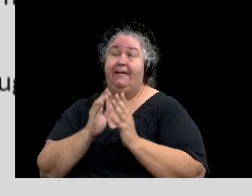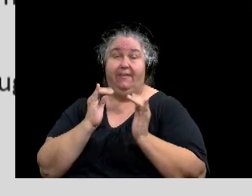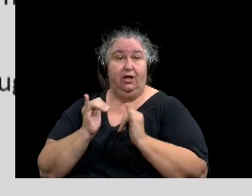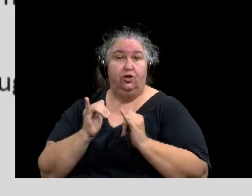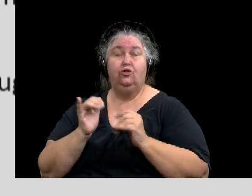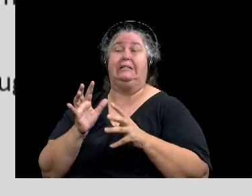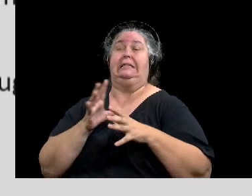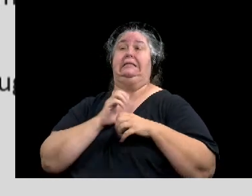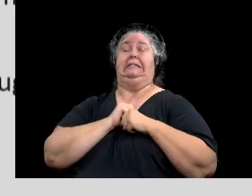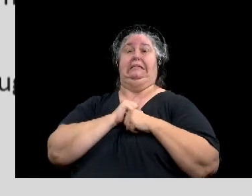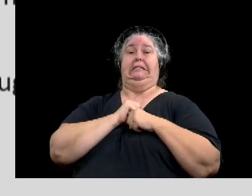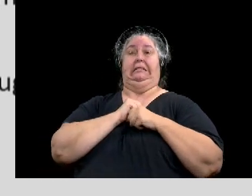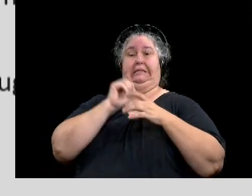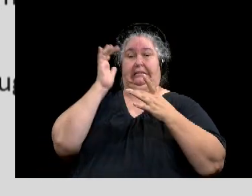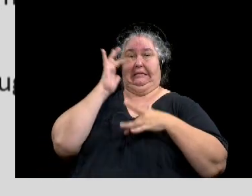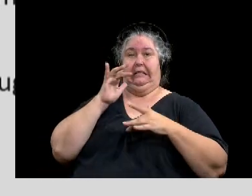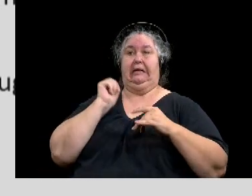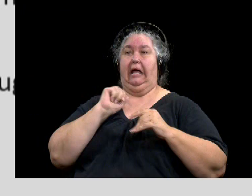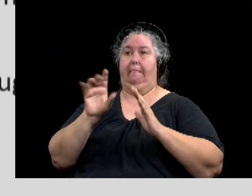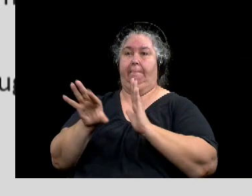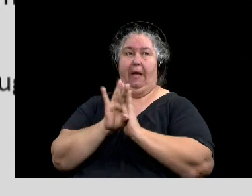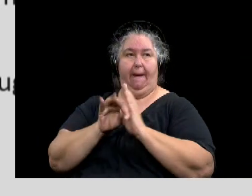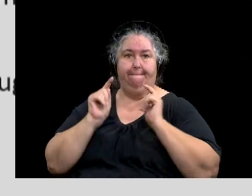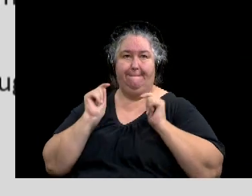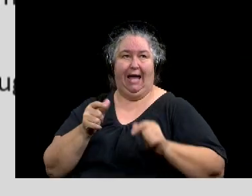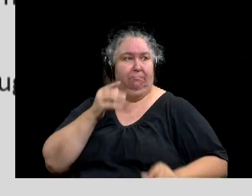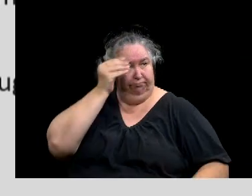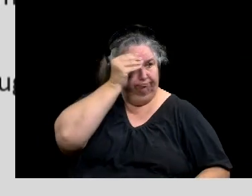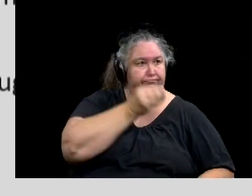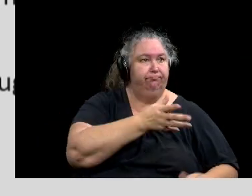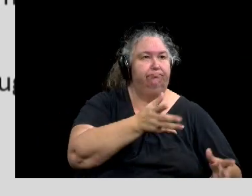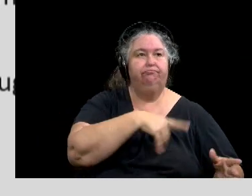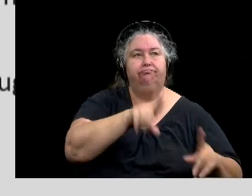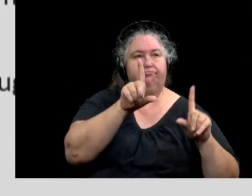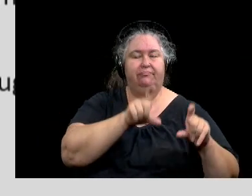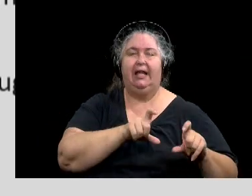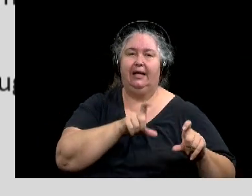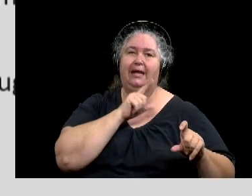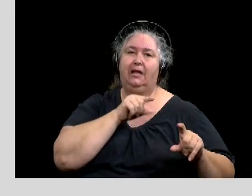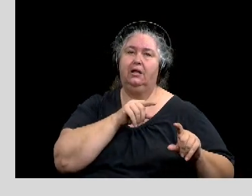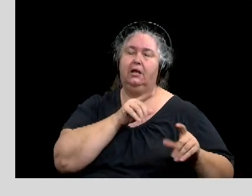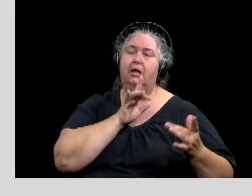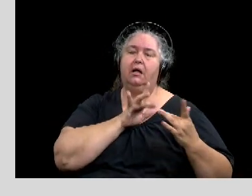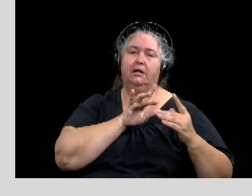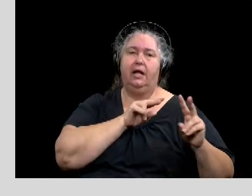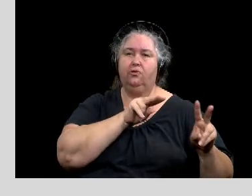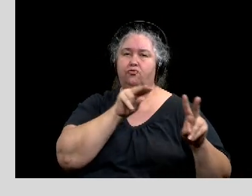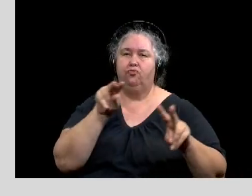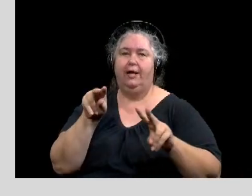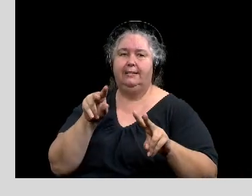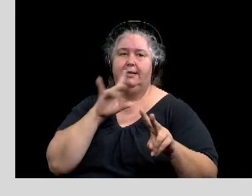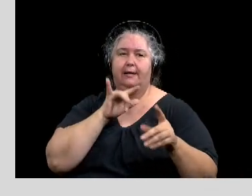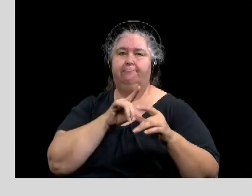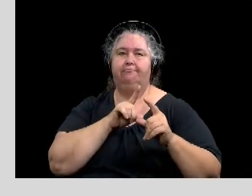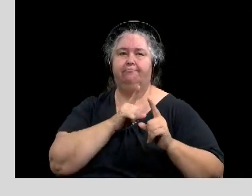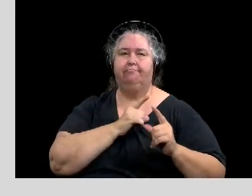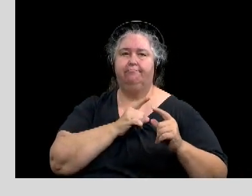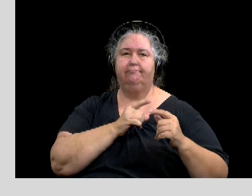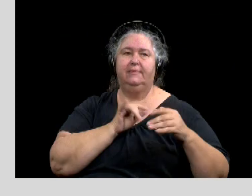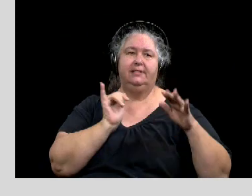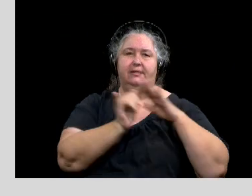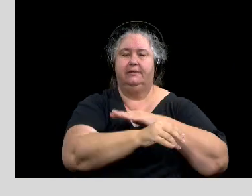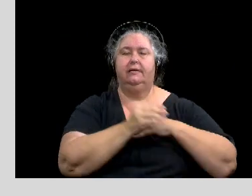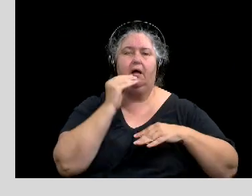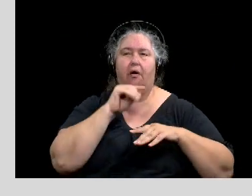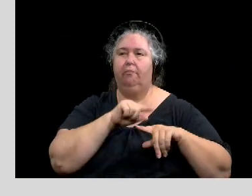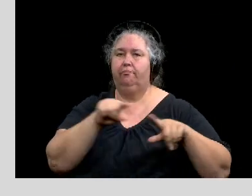the virus, it can be identified quickly, and contact tracing isolation can be put in place. My final slide is from